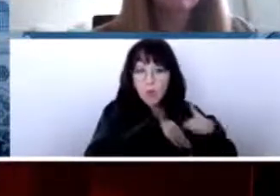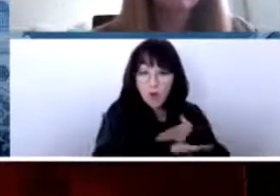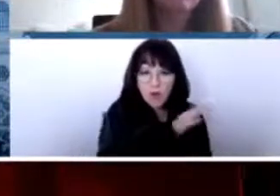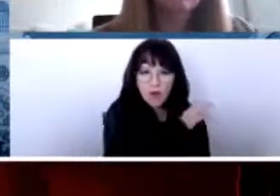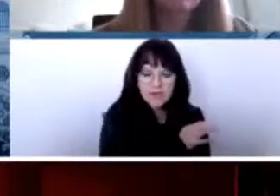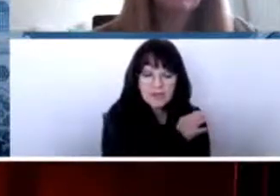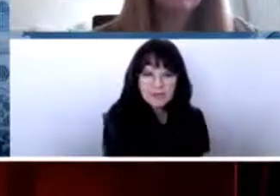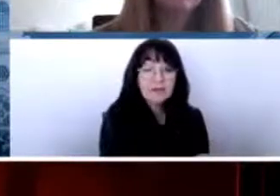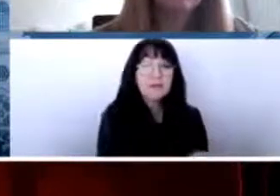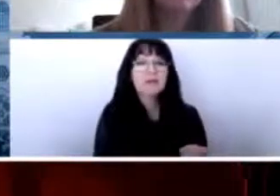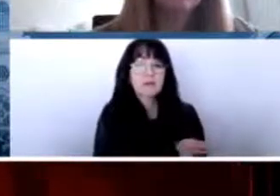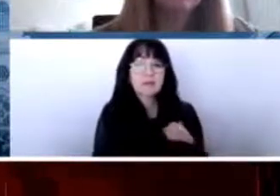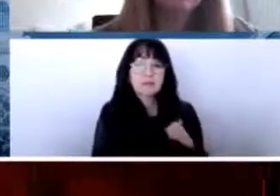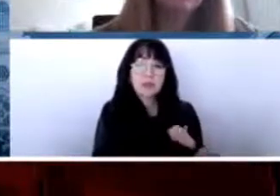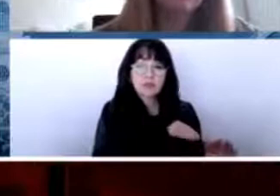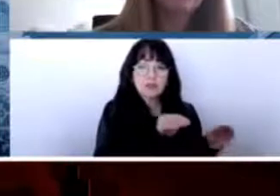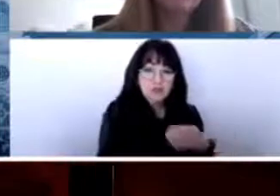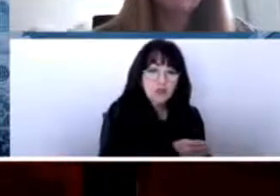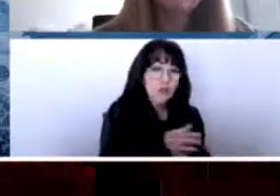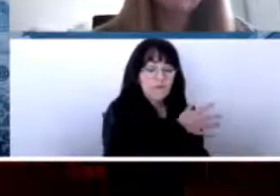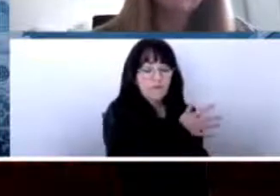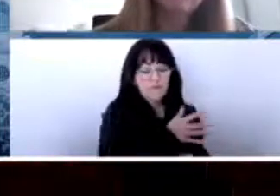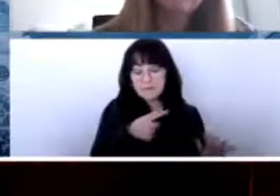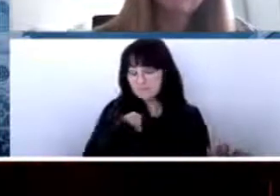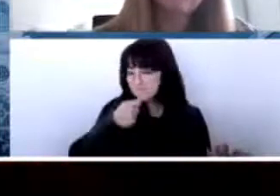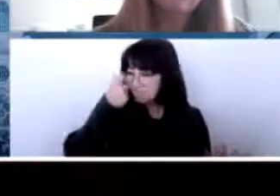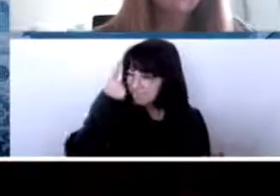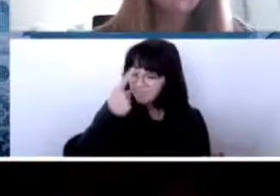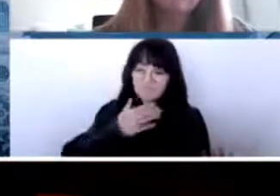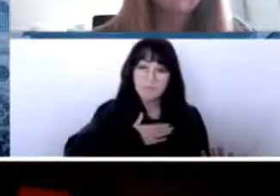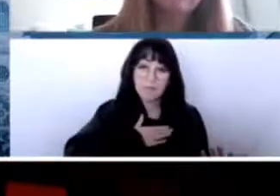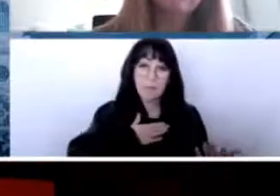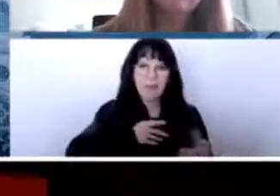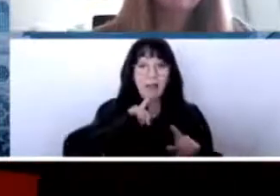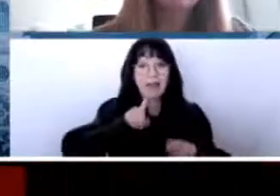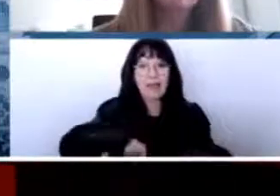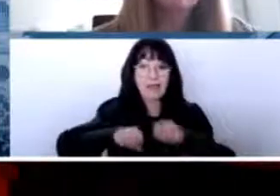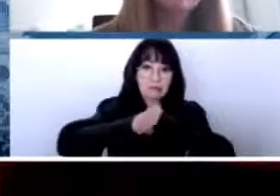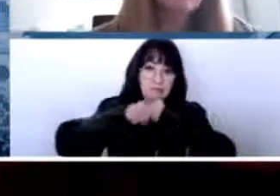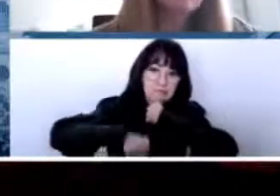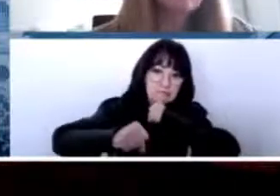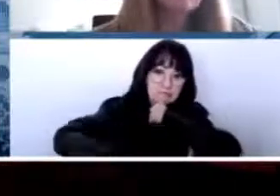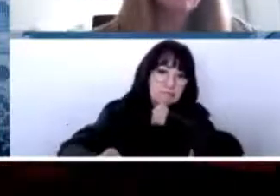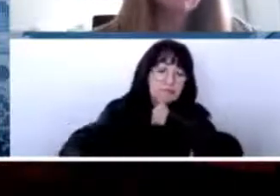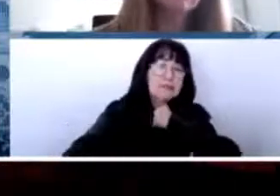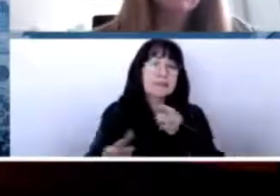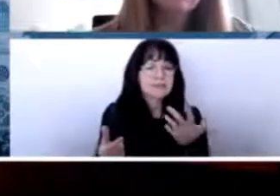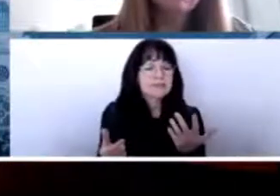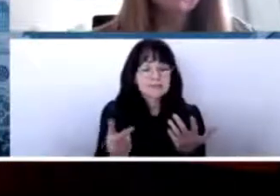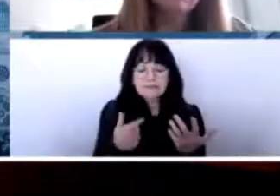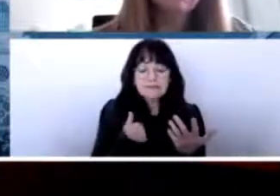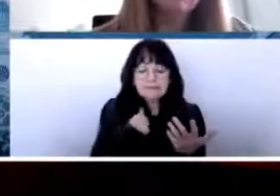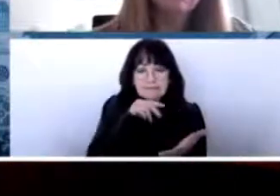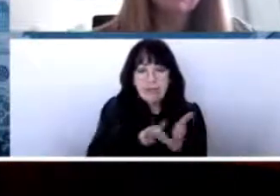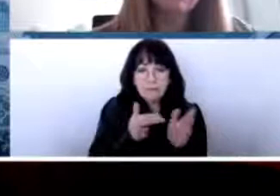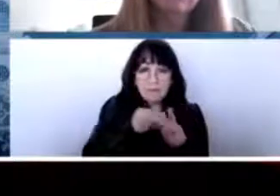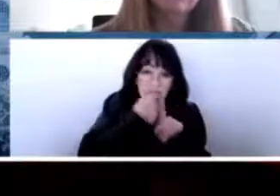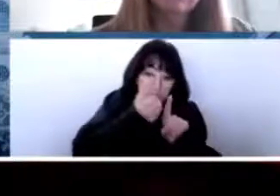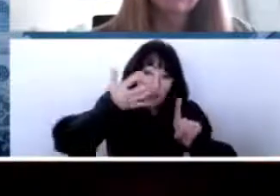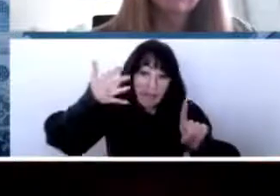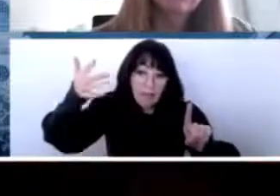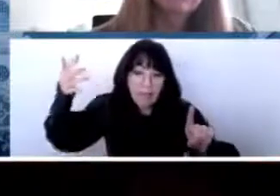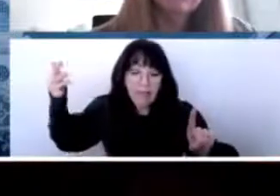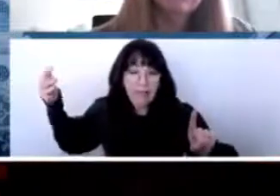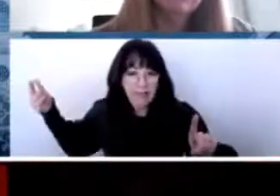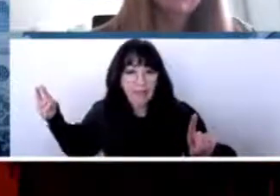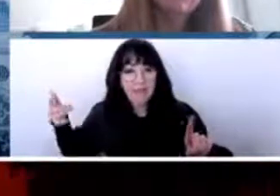So I know that's a long story to your question, but we don't have that backstop that we would if this was a